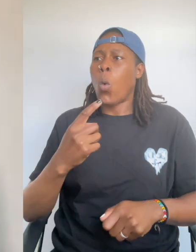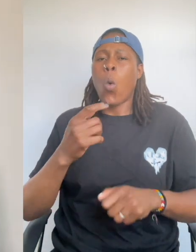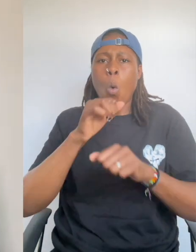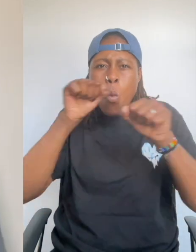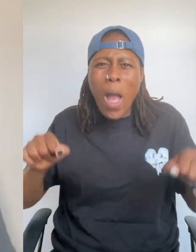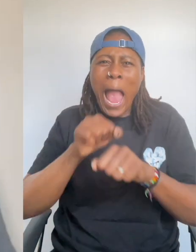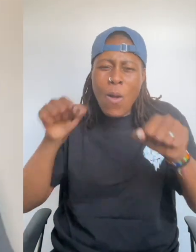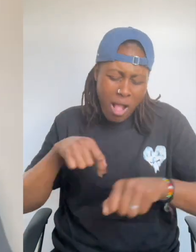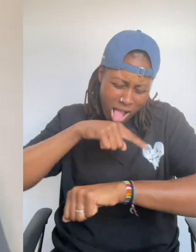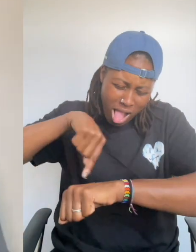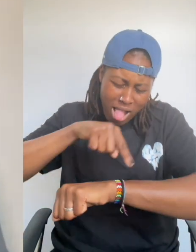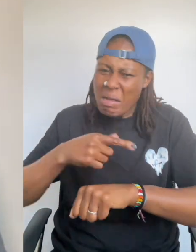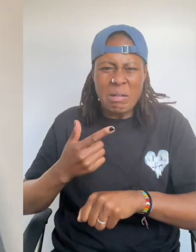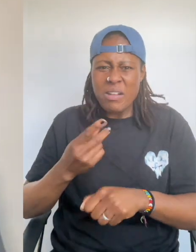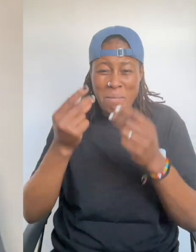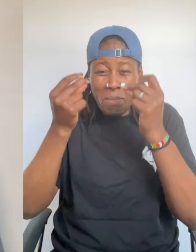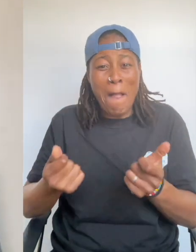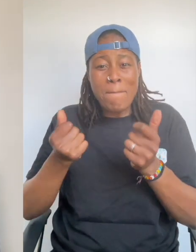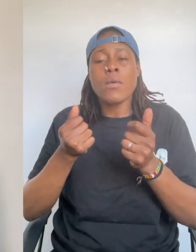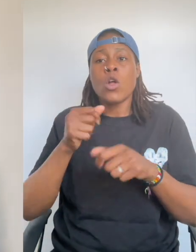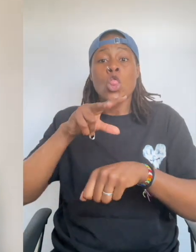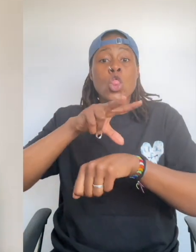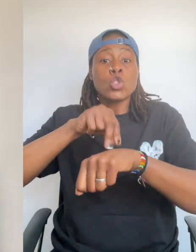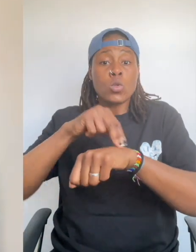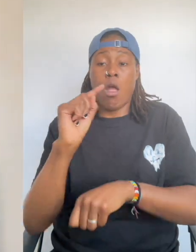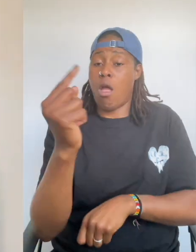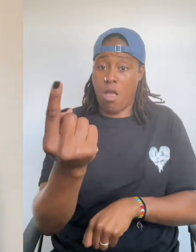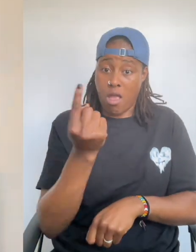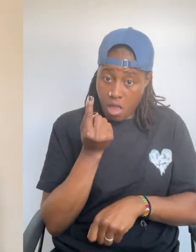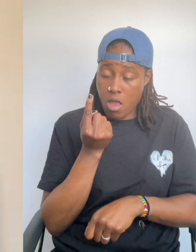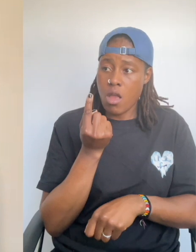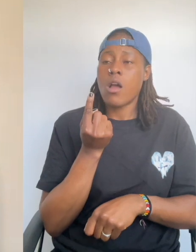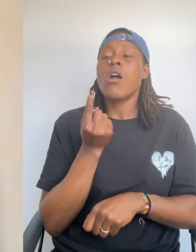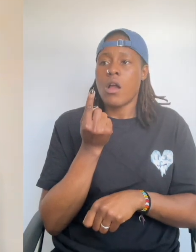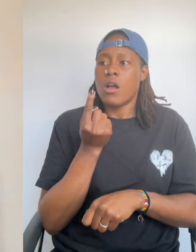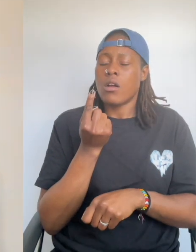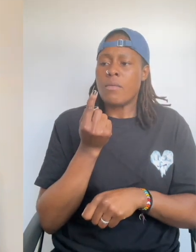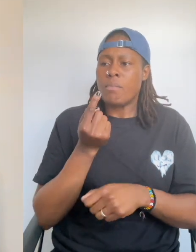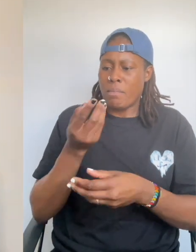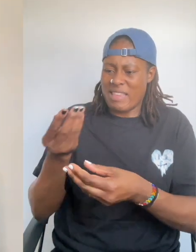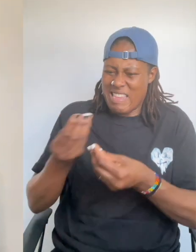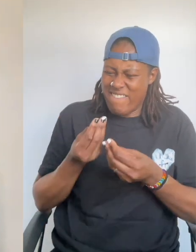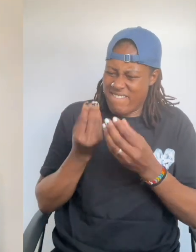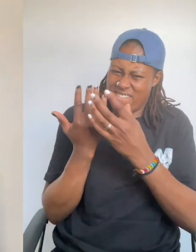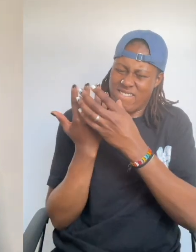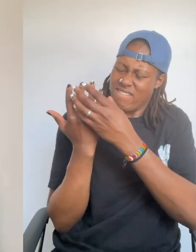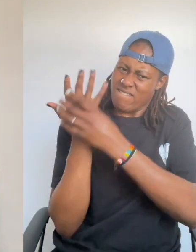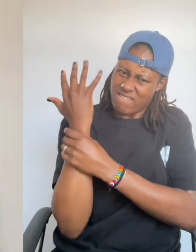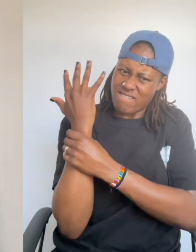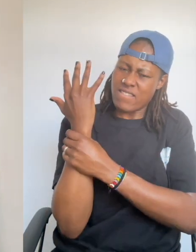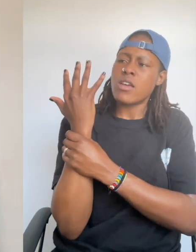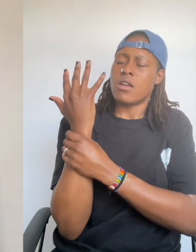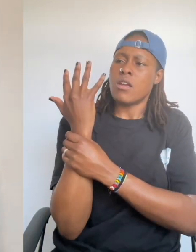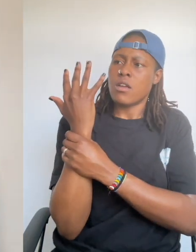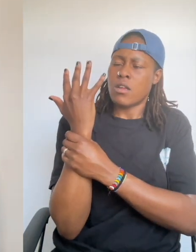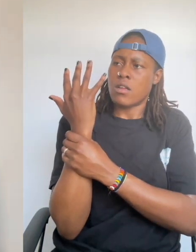was like pretty straightforward. And the doctor who saw me, he gave me sort of like a brace to